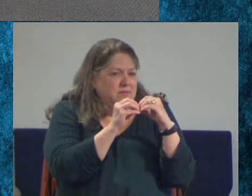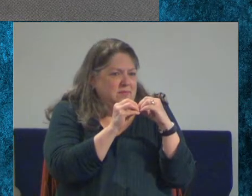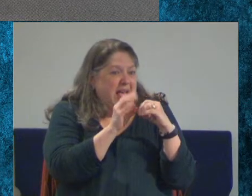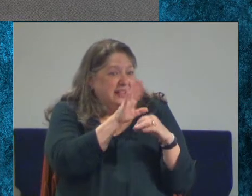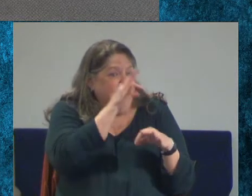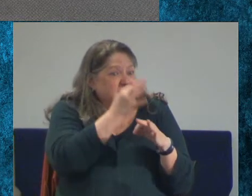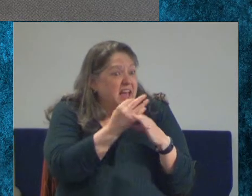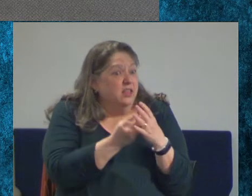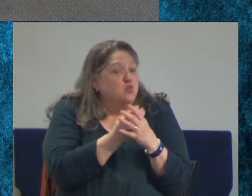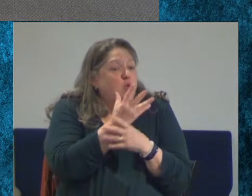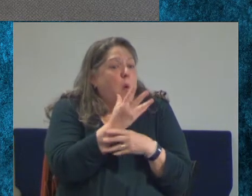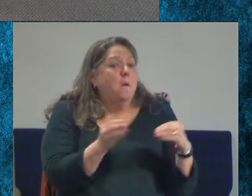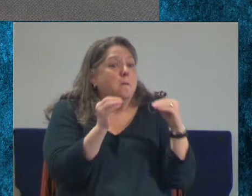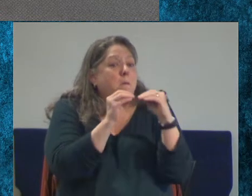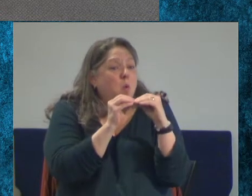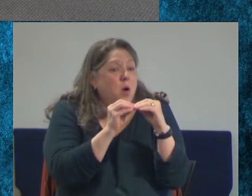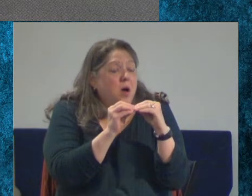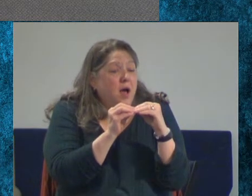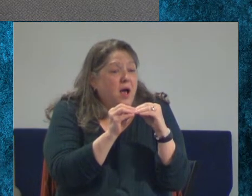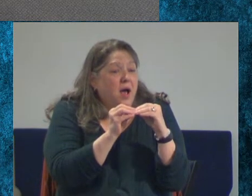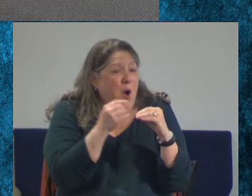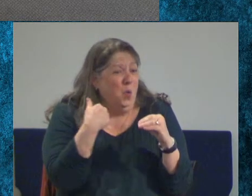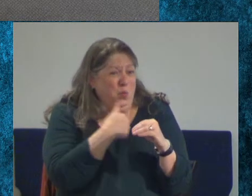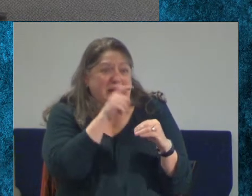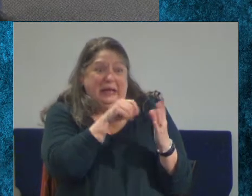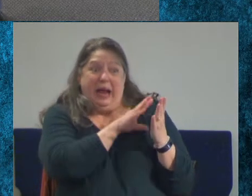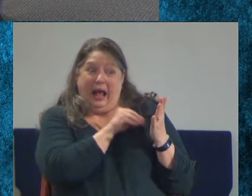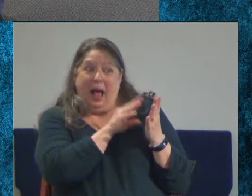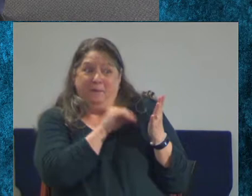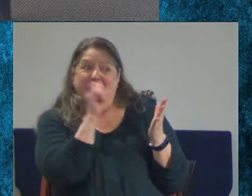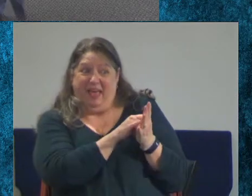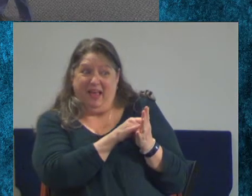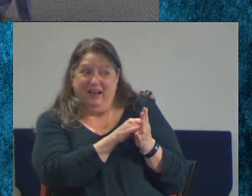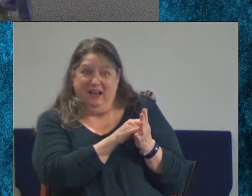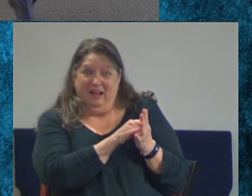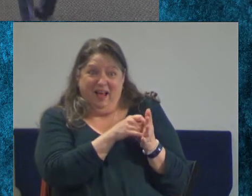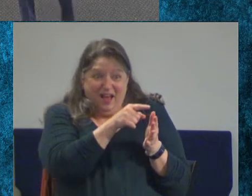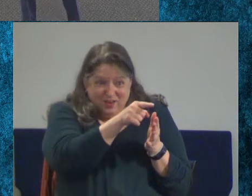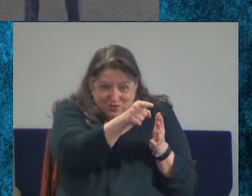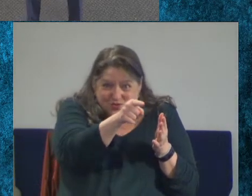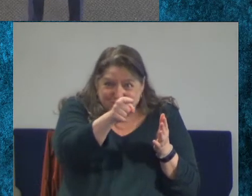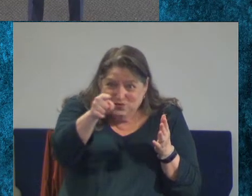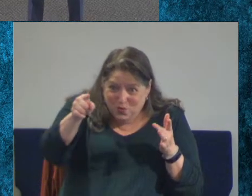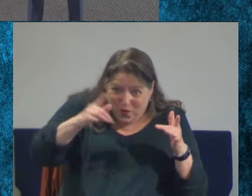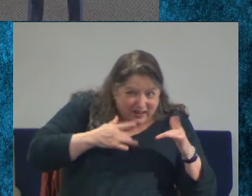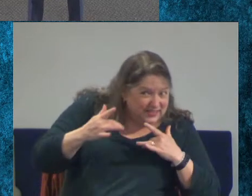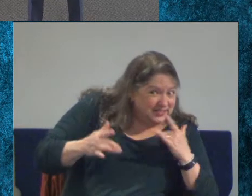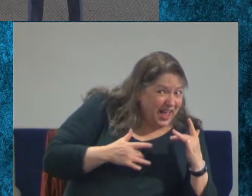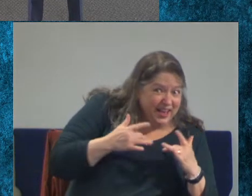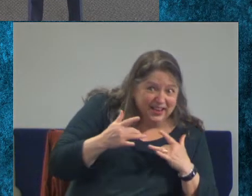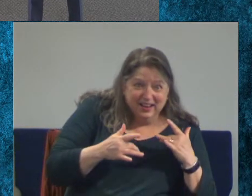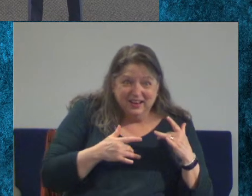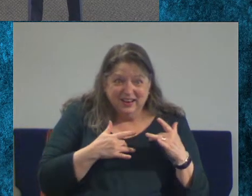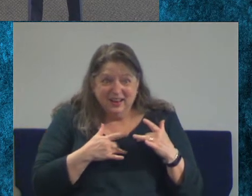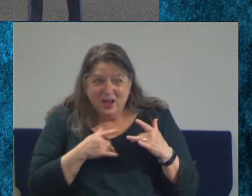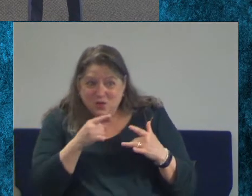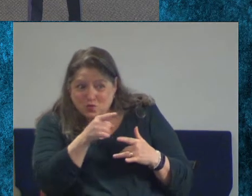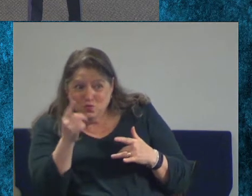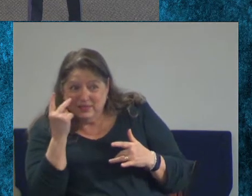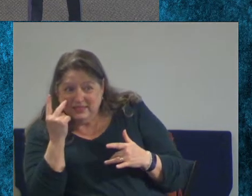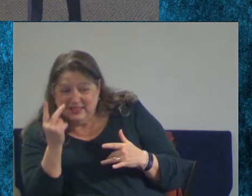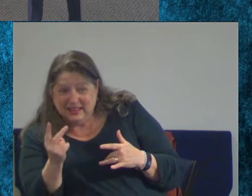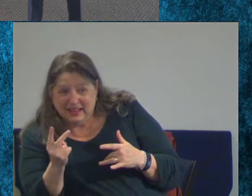that the best way we want to live? Isn't that what excites you? Don't you get excited when you see men and